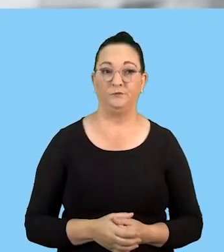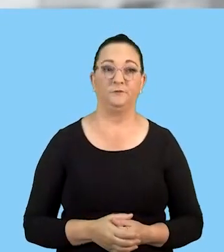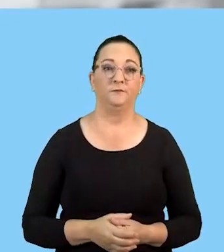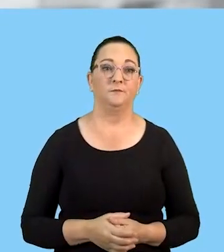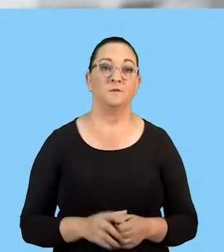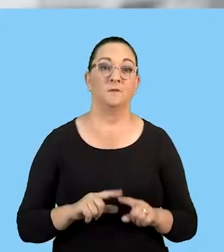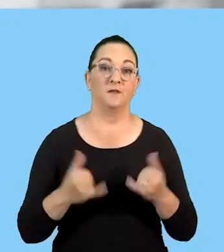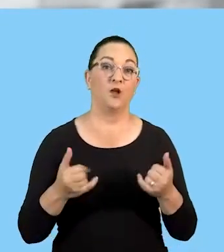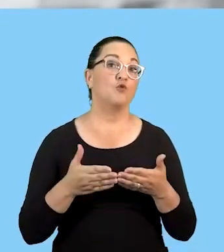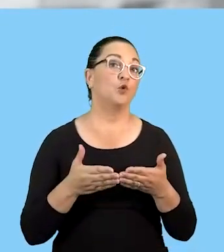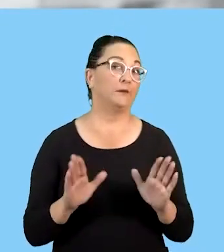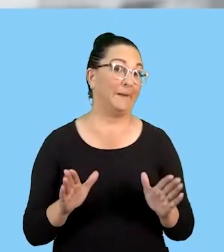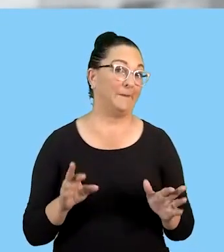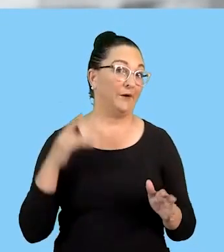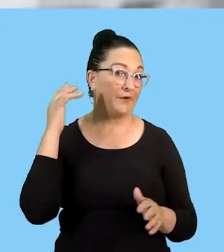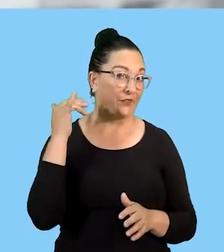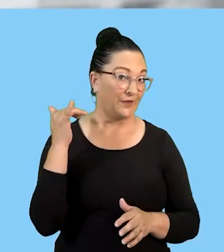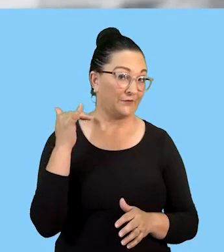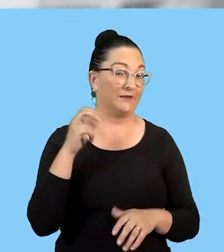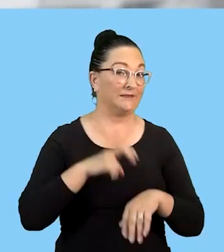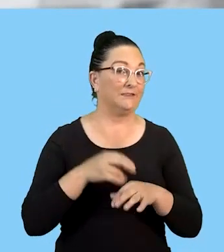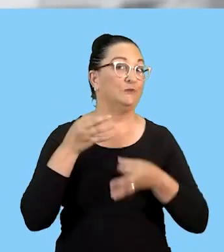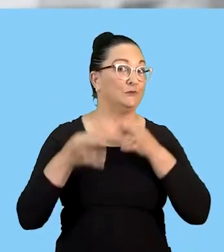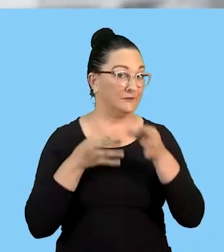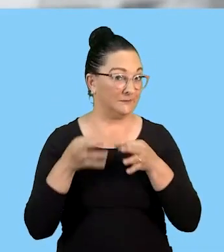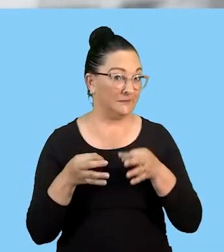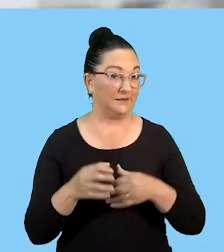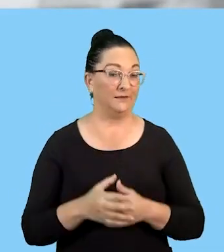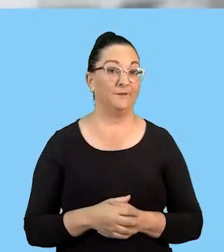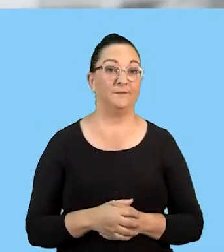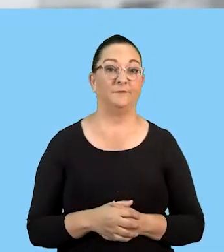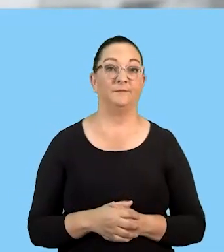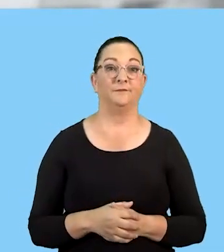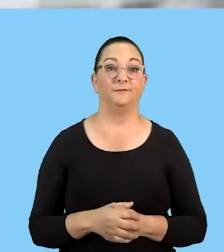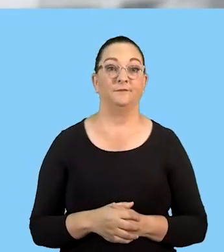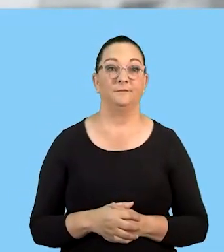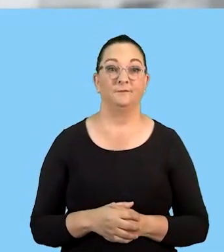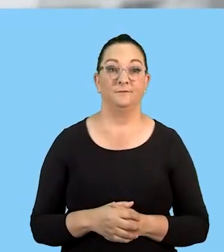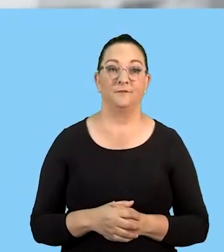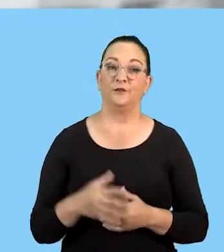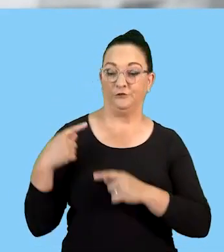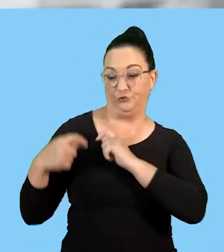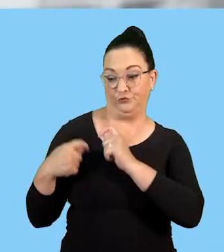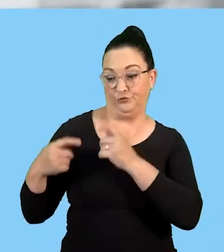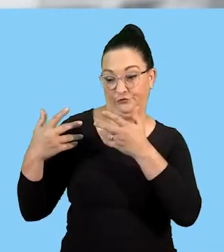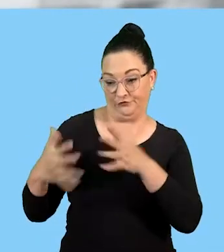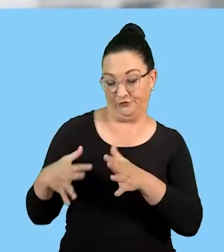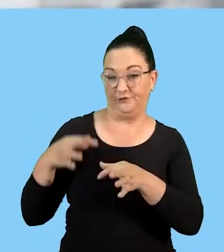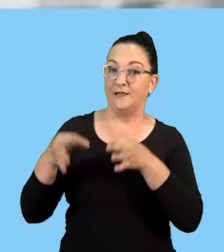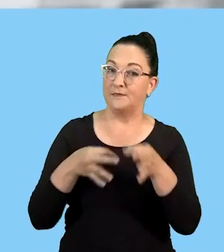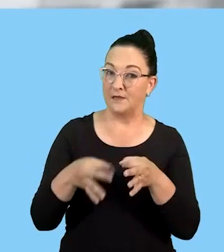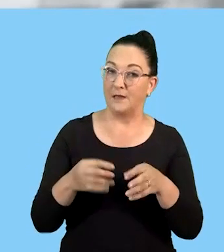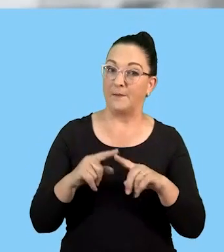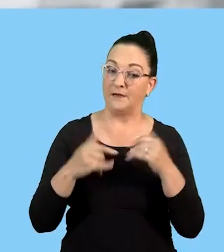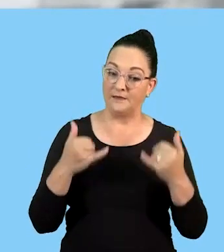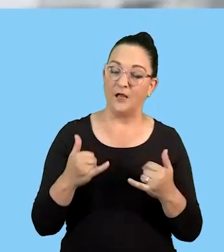with contemporary theory, remember it says explain or discuss the following conflict management. We've explained traditional. So now